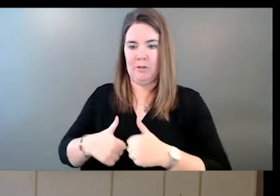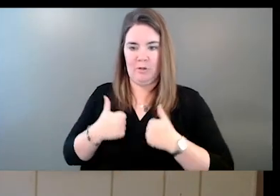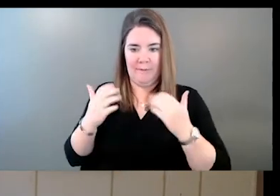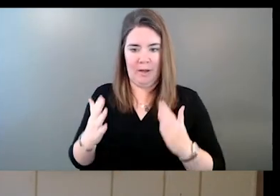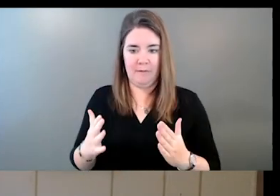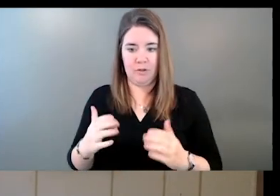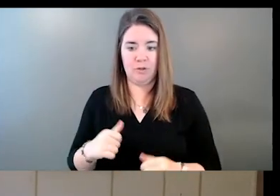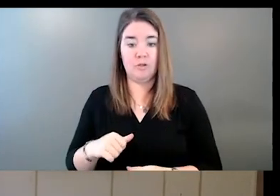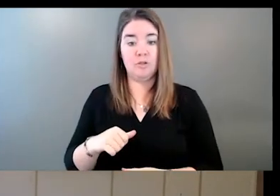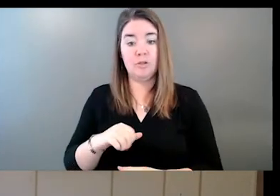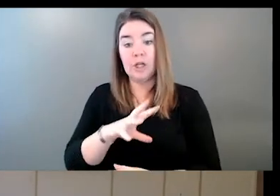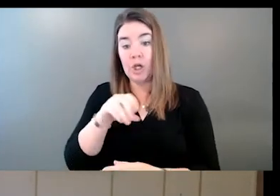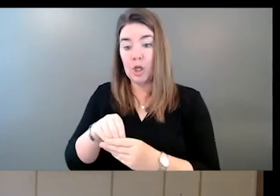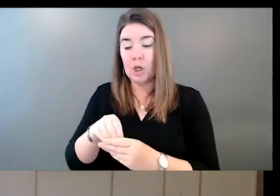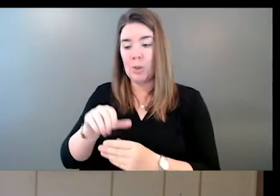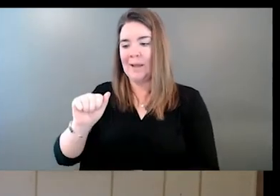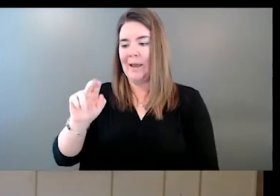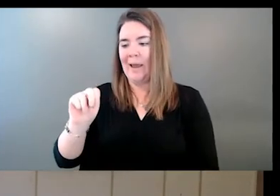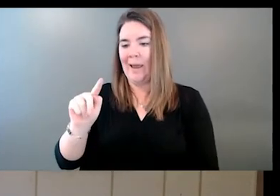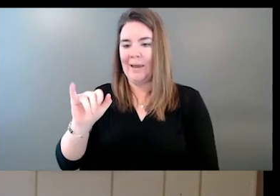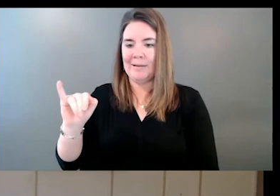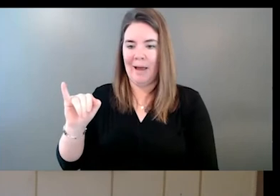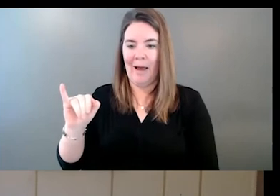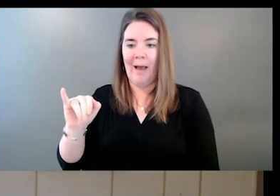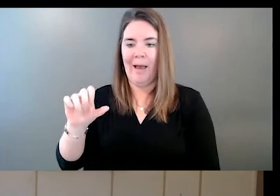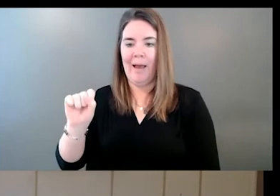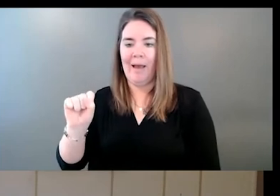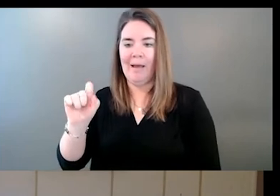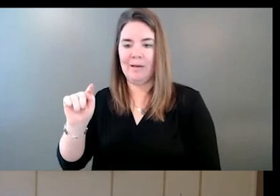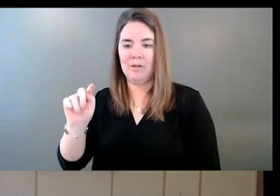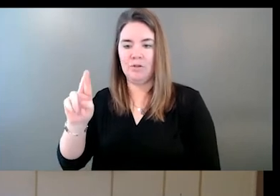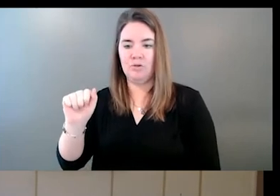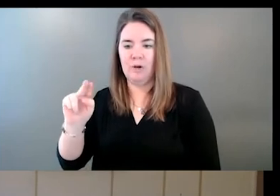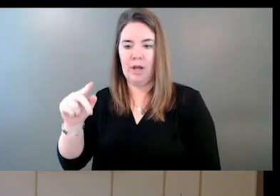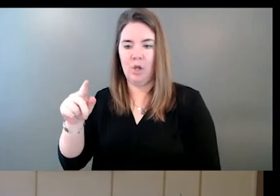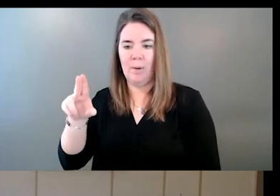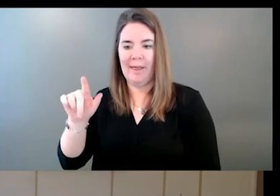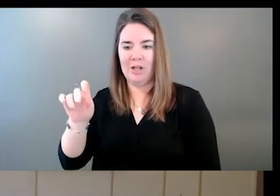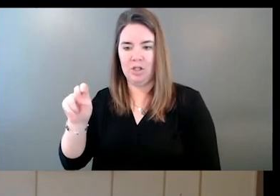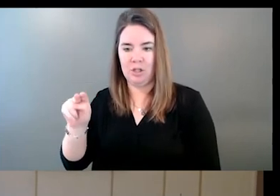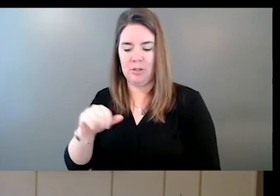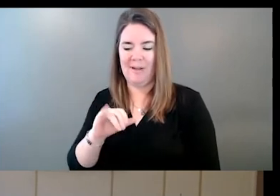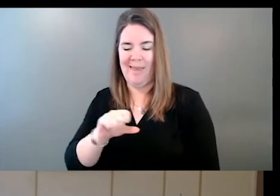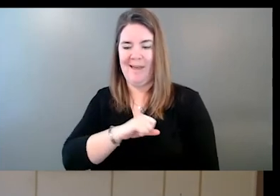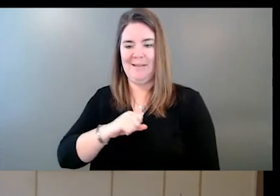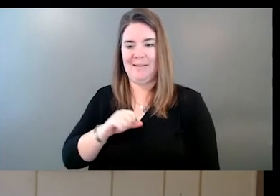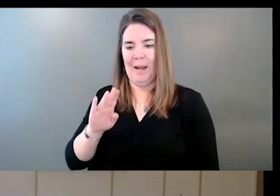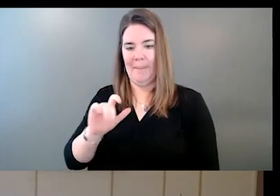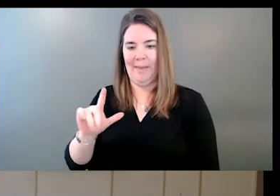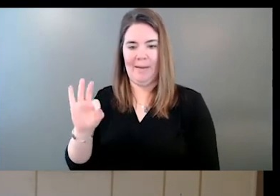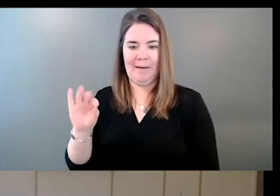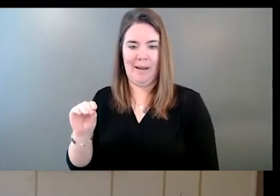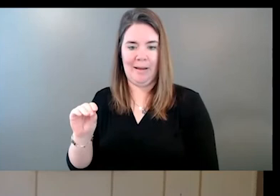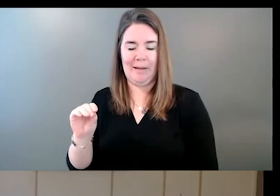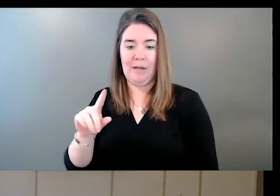including our anti-strangulation bill with Senator Stephanie Kunze. It's Senate Bill 90. It expands the offense